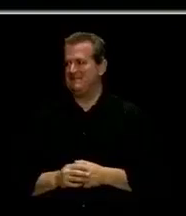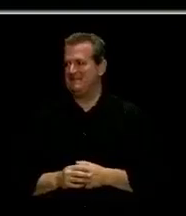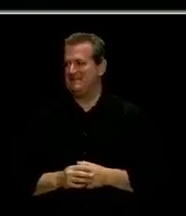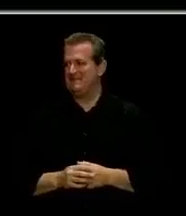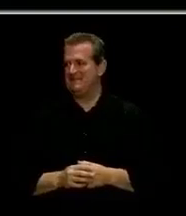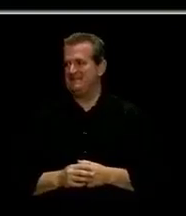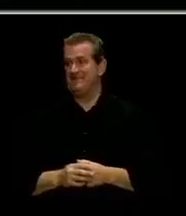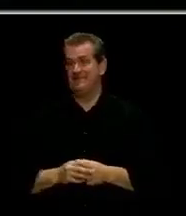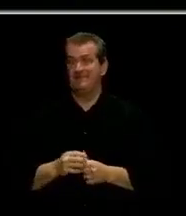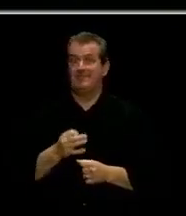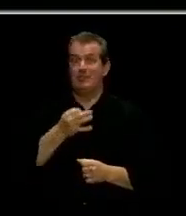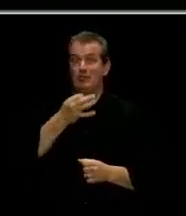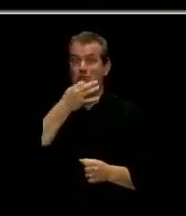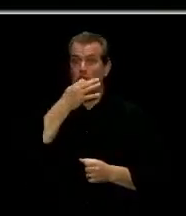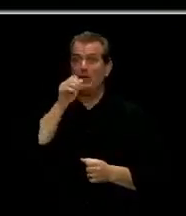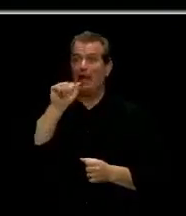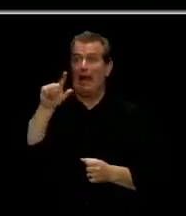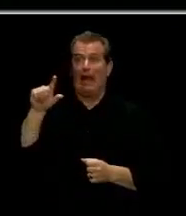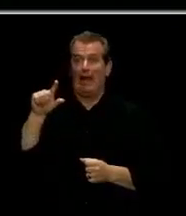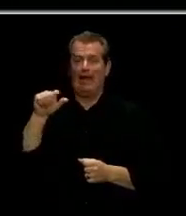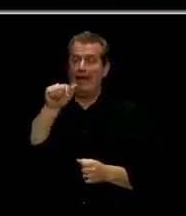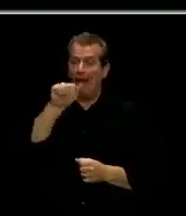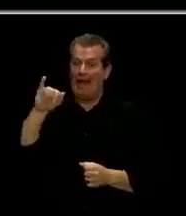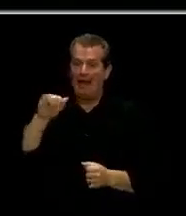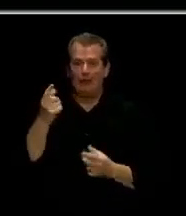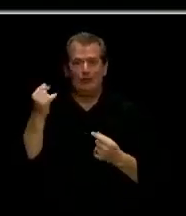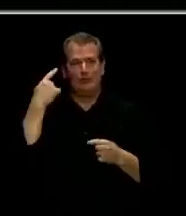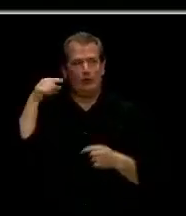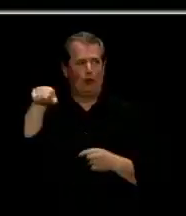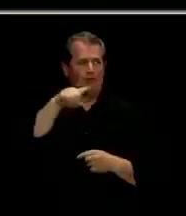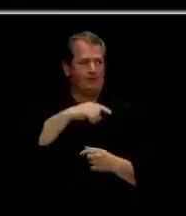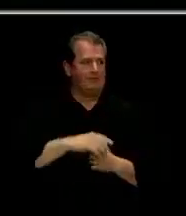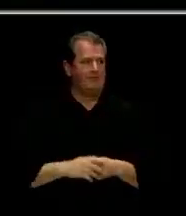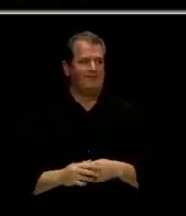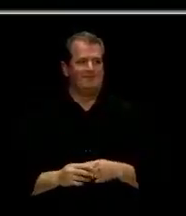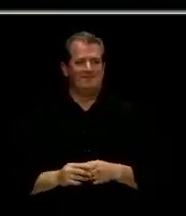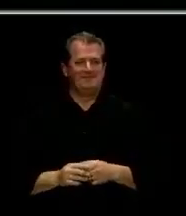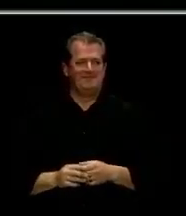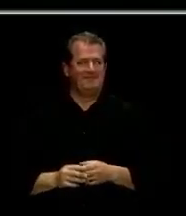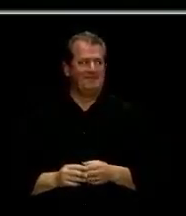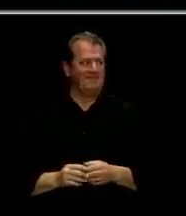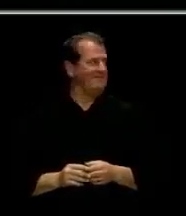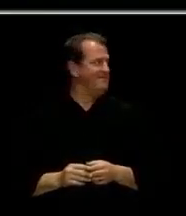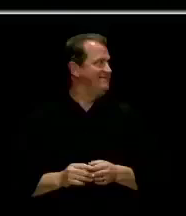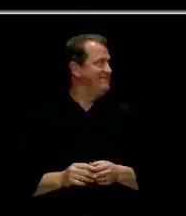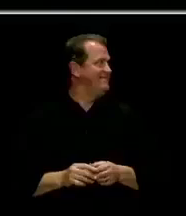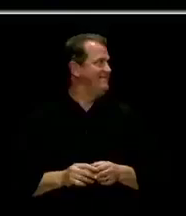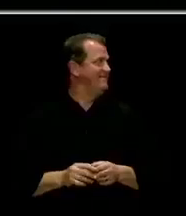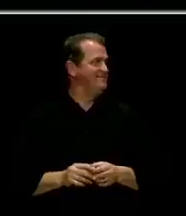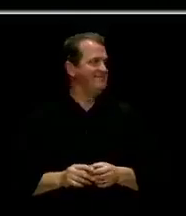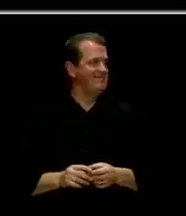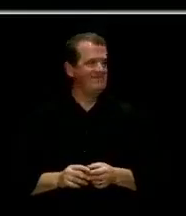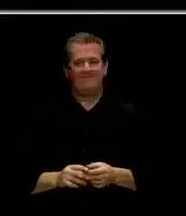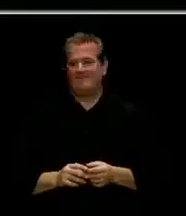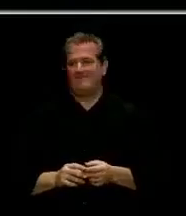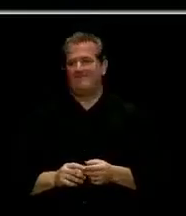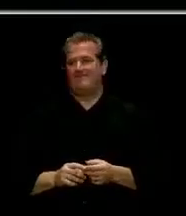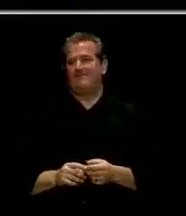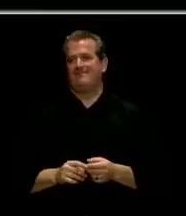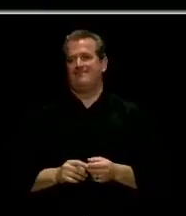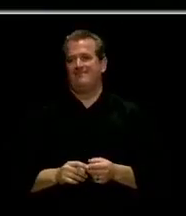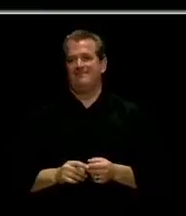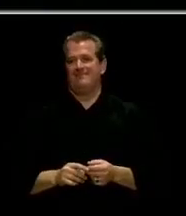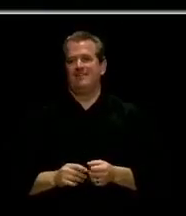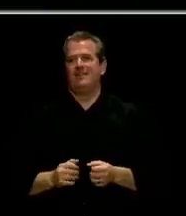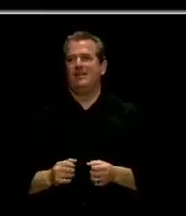Well. Pretty soon AI will be doing it all for us. Here we go. We'll be here all night. I'm giving one like, who else